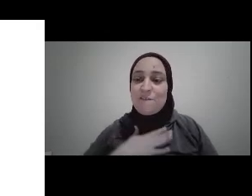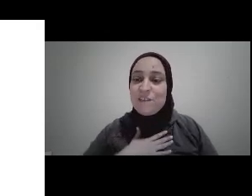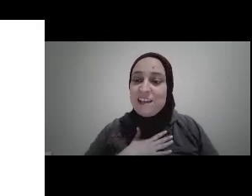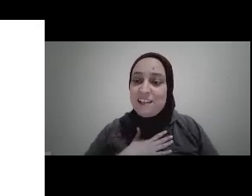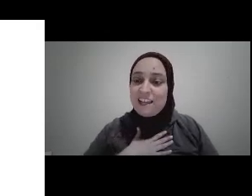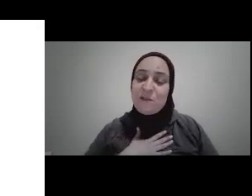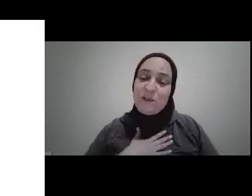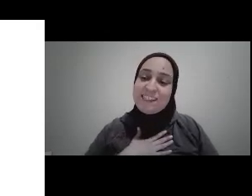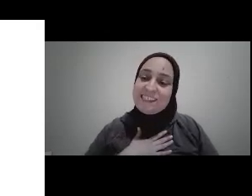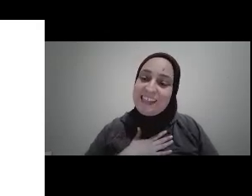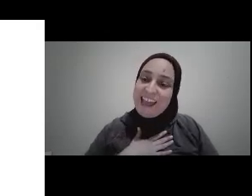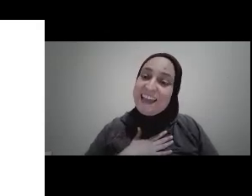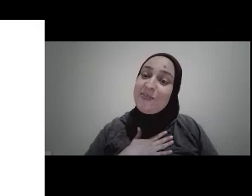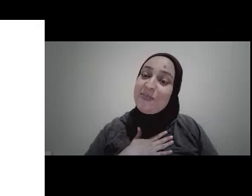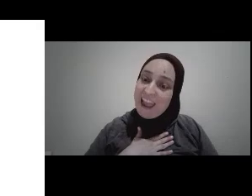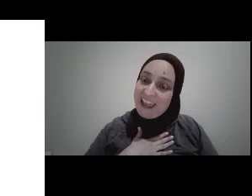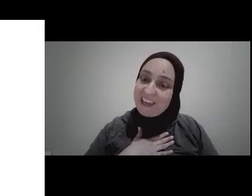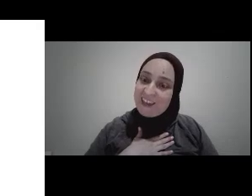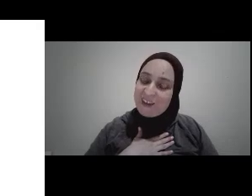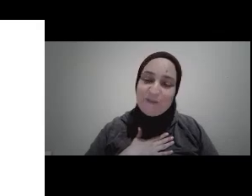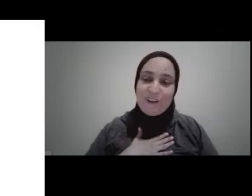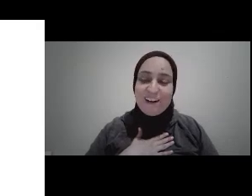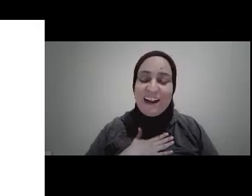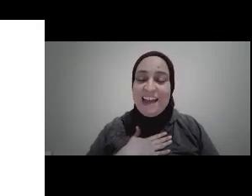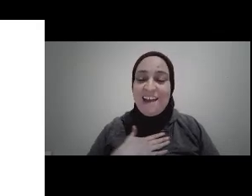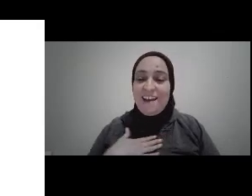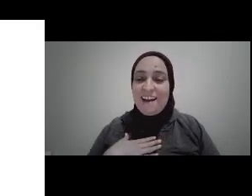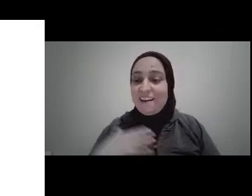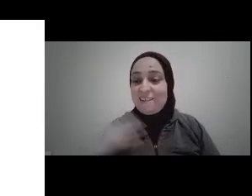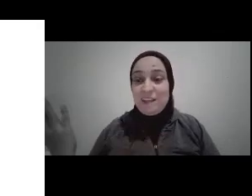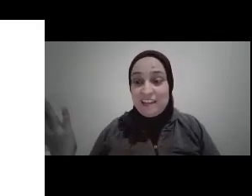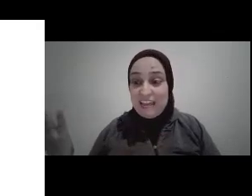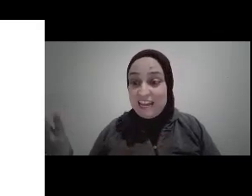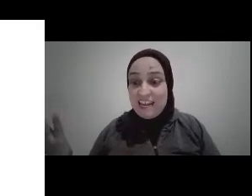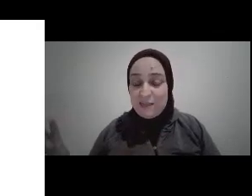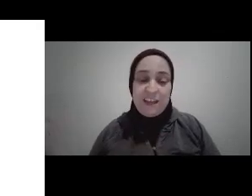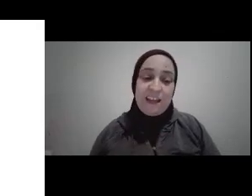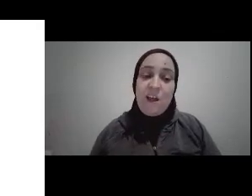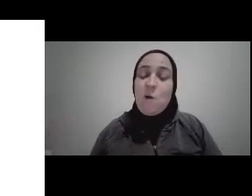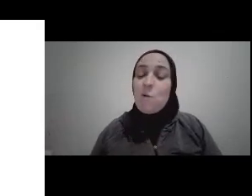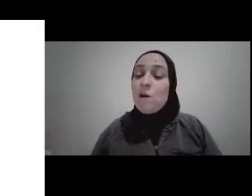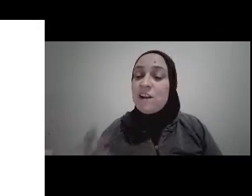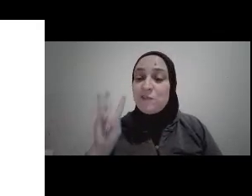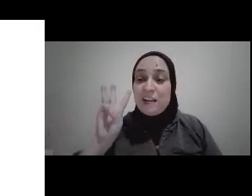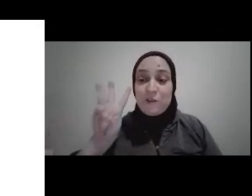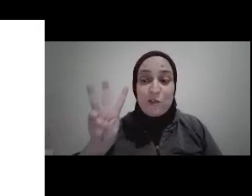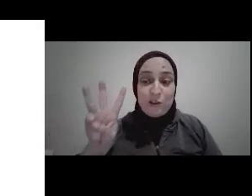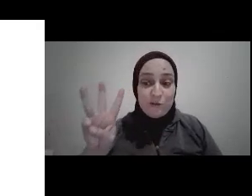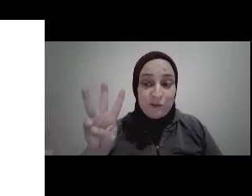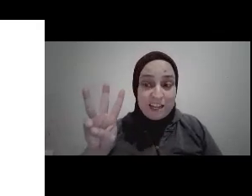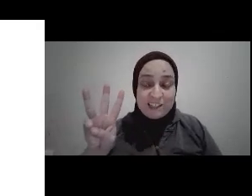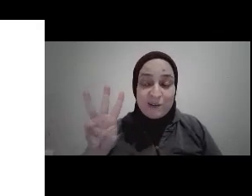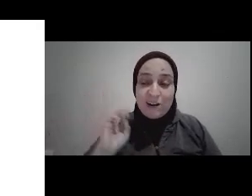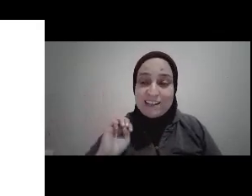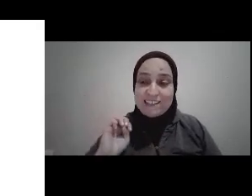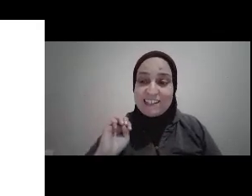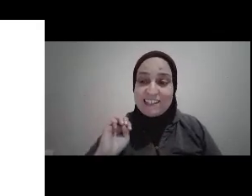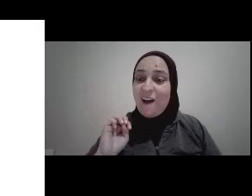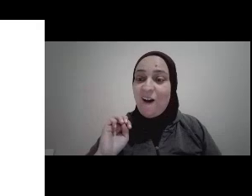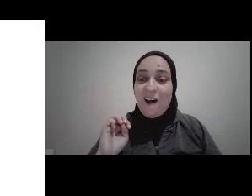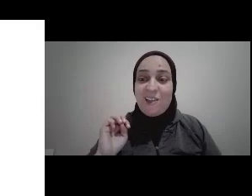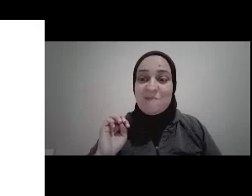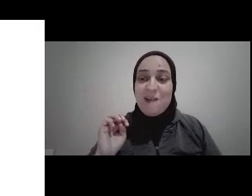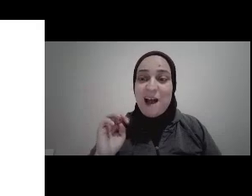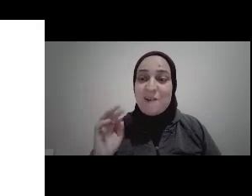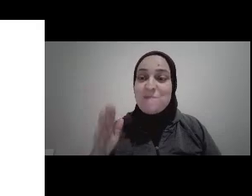that feeling when we say thank you for really anything. We're going to read three stories